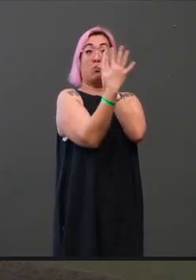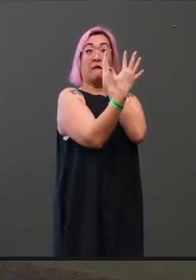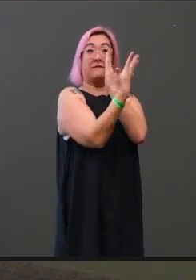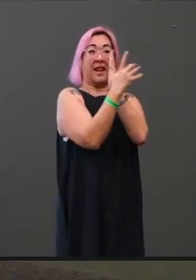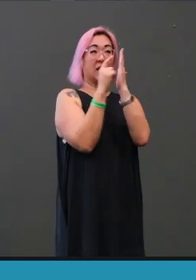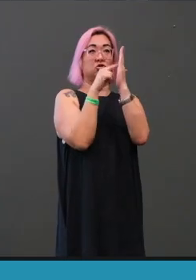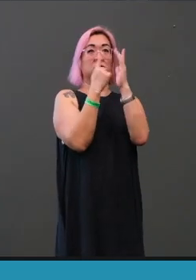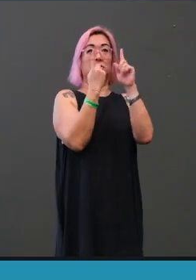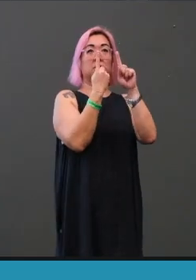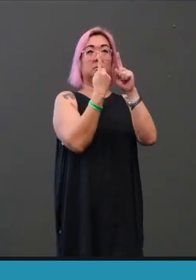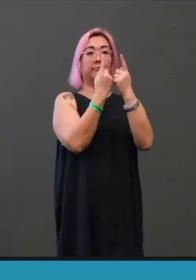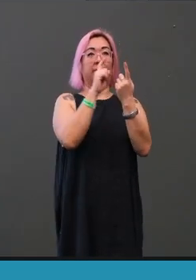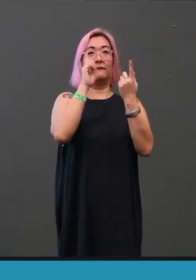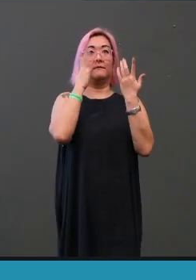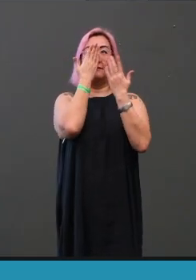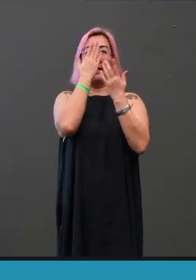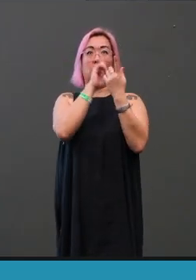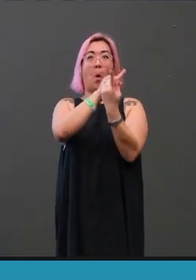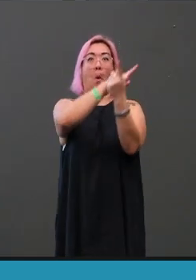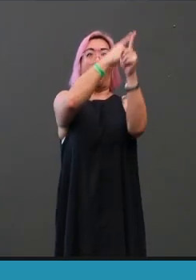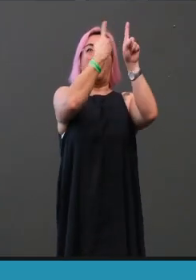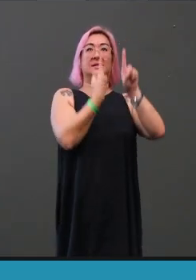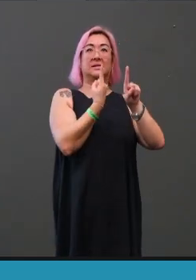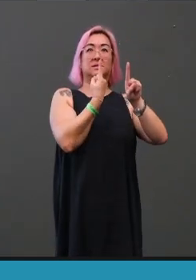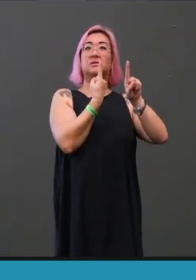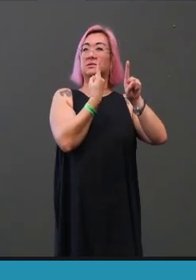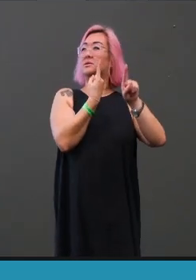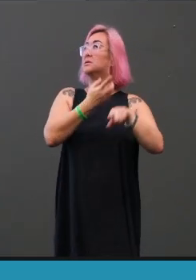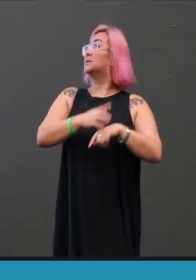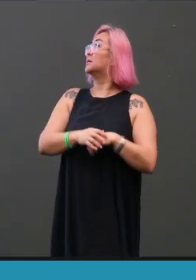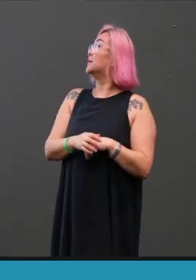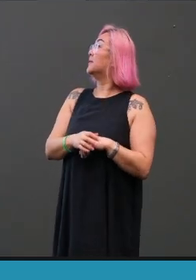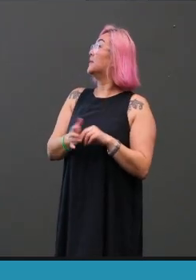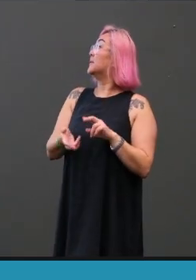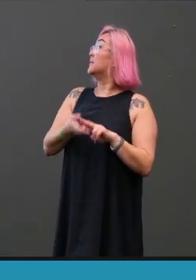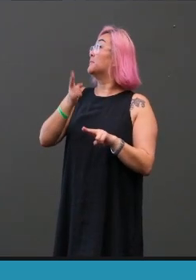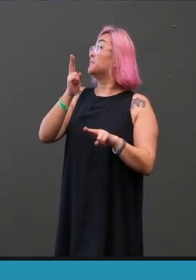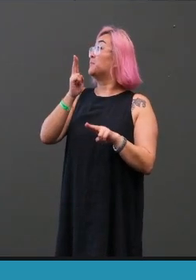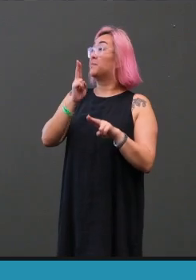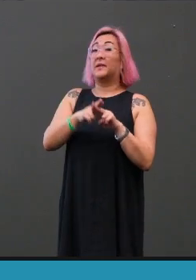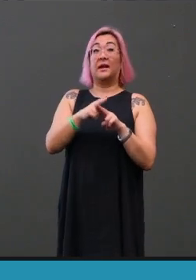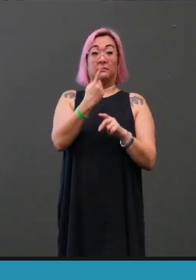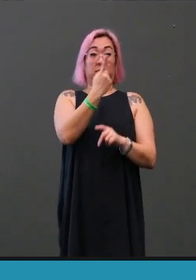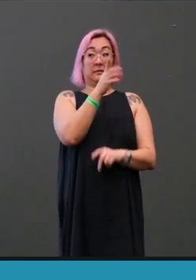she's doing here, then we need to draw a duplicate sprite facing northwest.